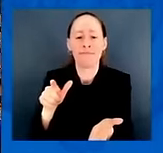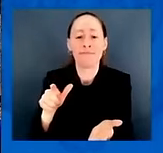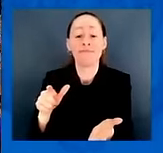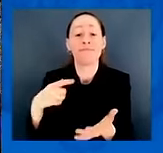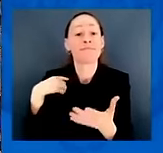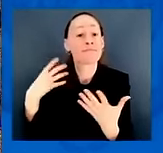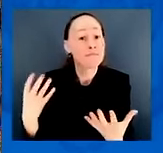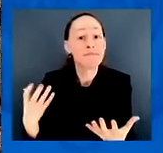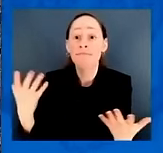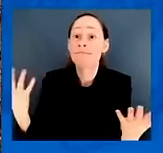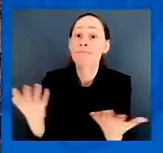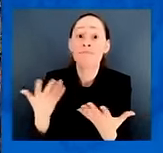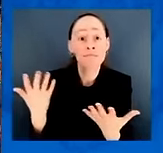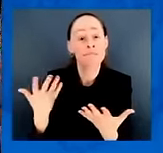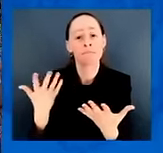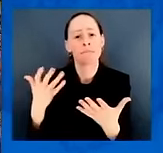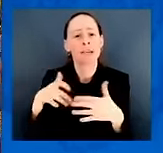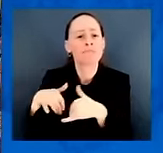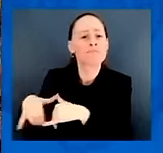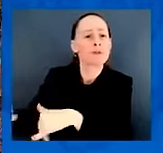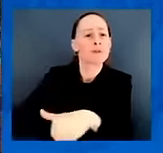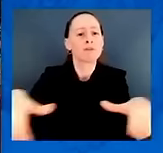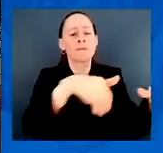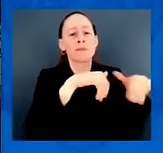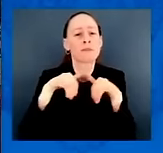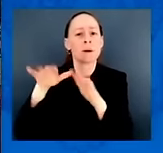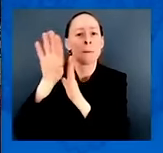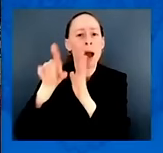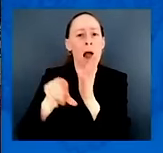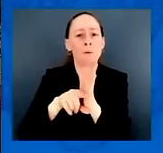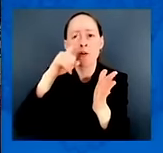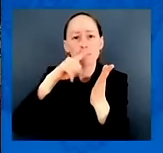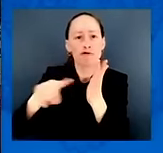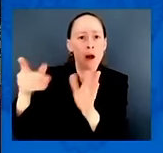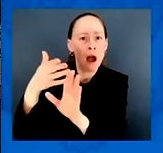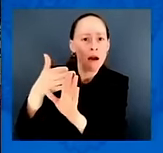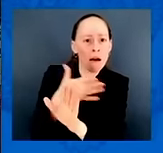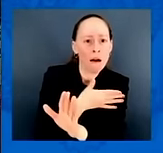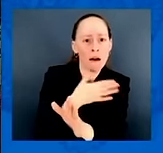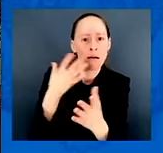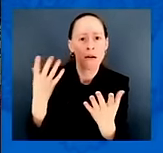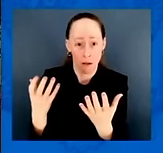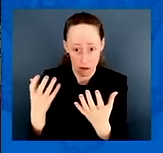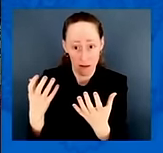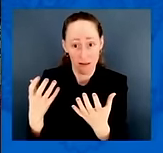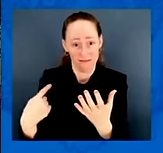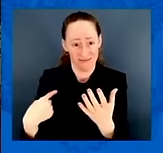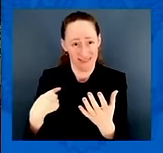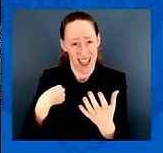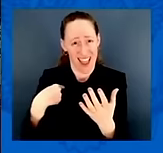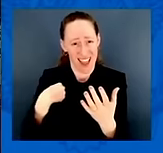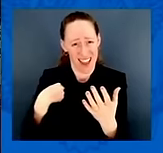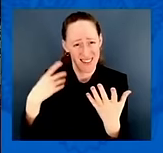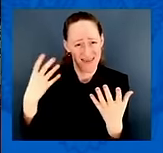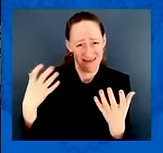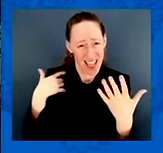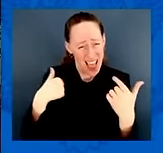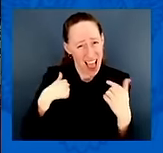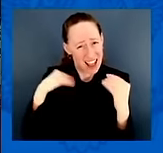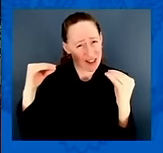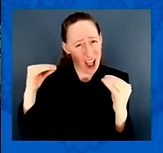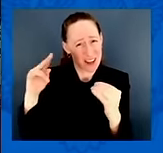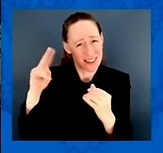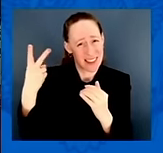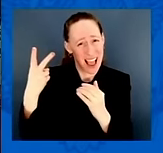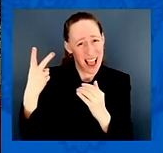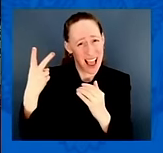None of this. I taught the Second Amendment for 12 years. None of this violates the Second Amendment or vilifies